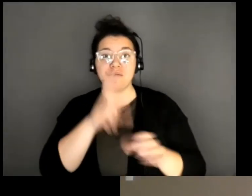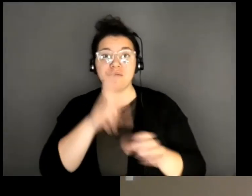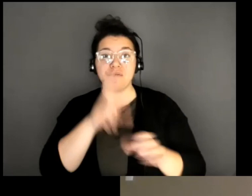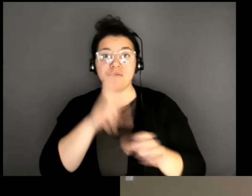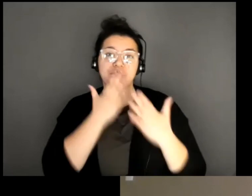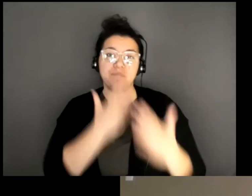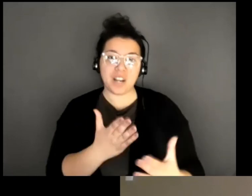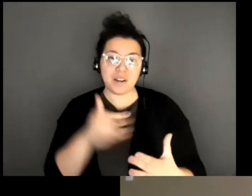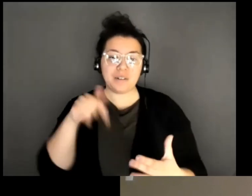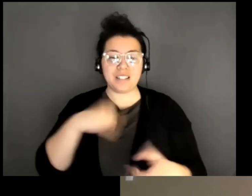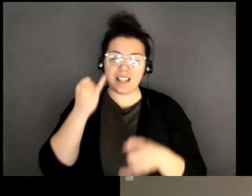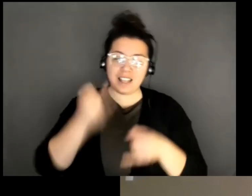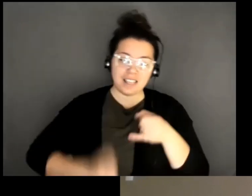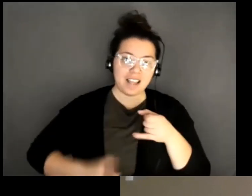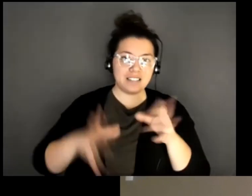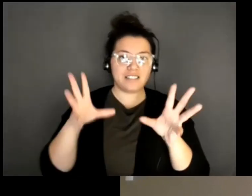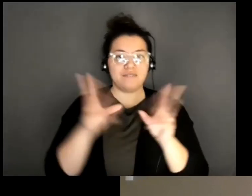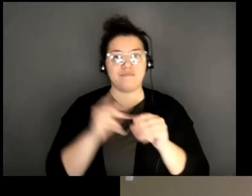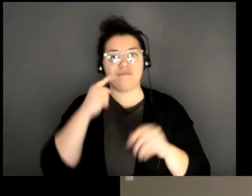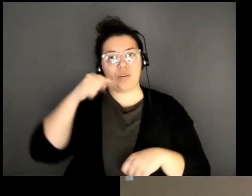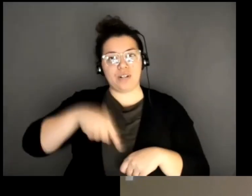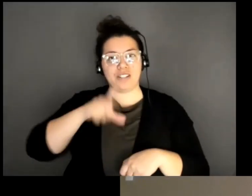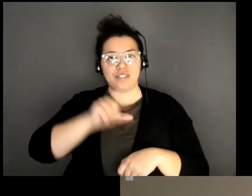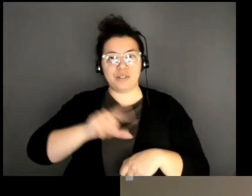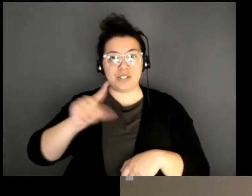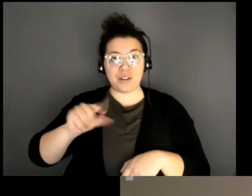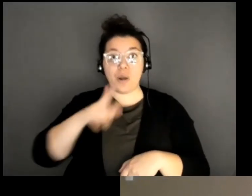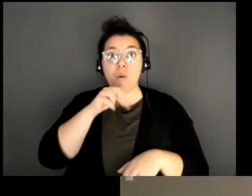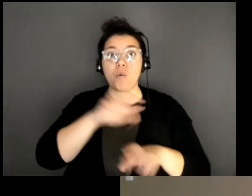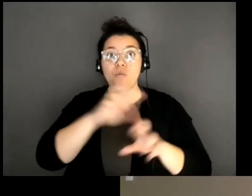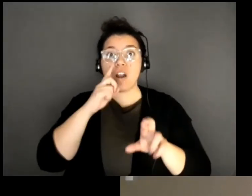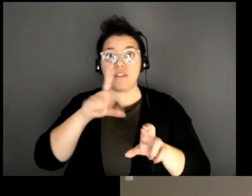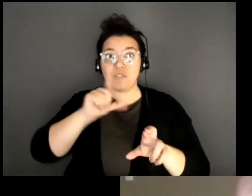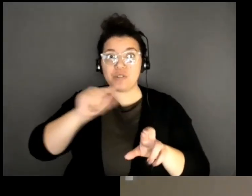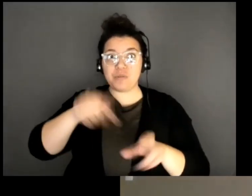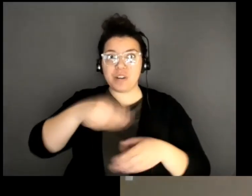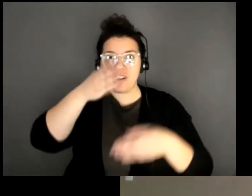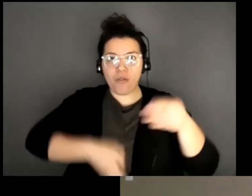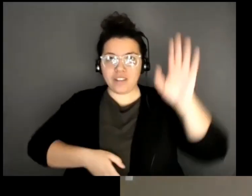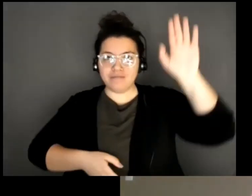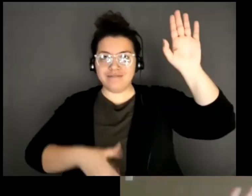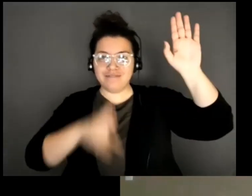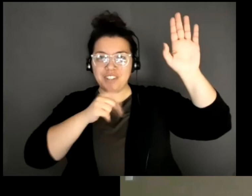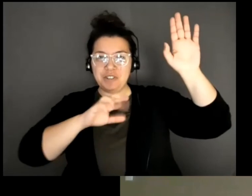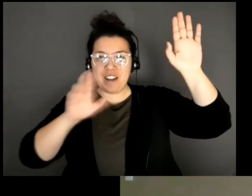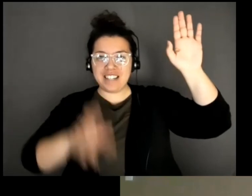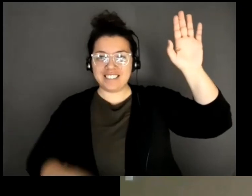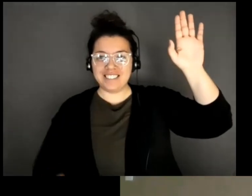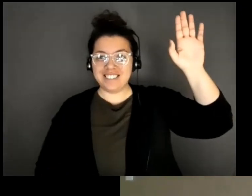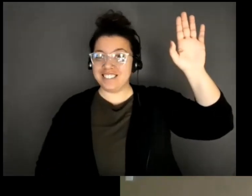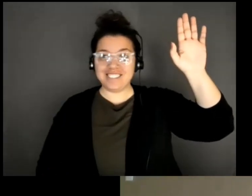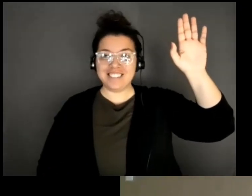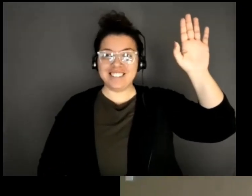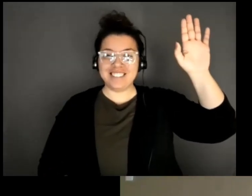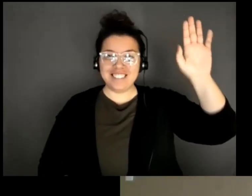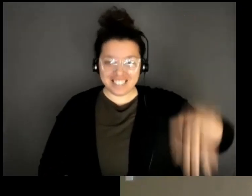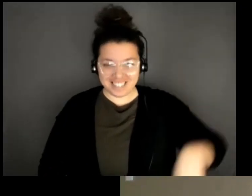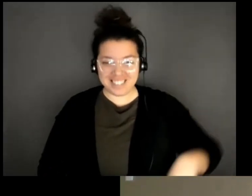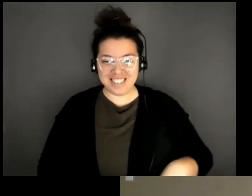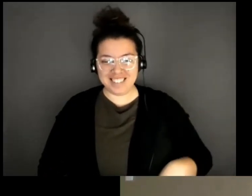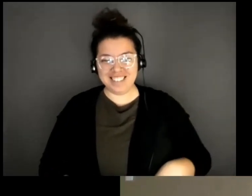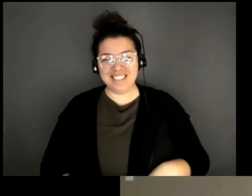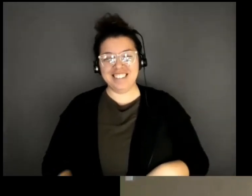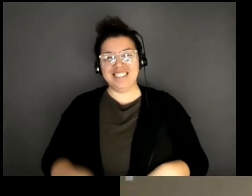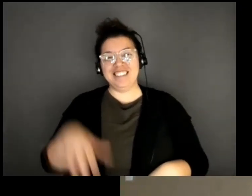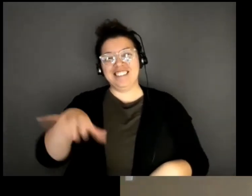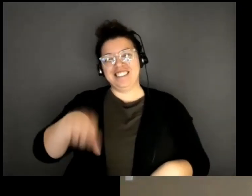last webinar of the year 2020. Who's ready for 2020 to be over? Show of hands on that. So